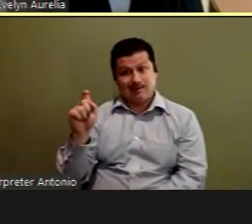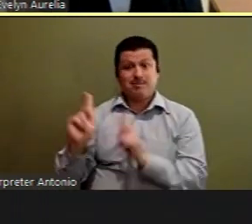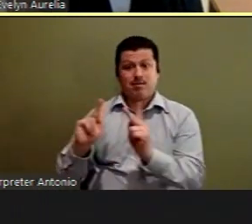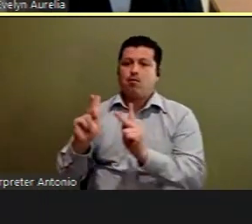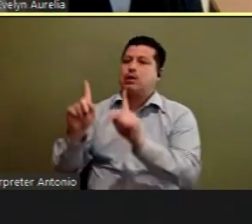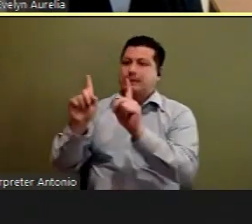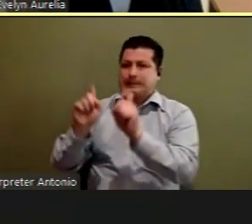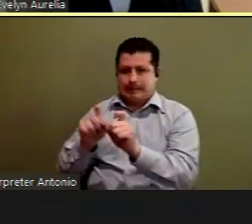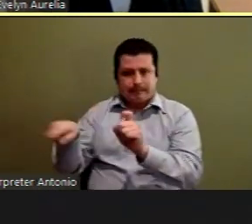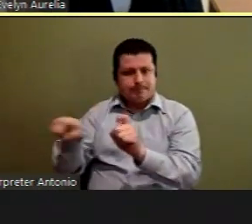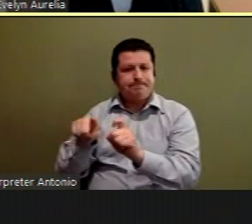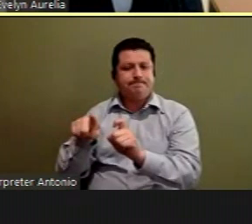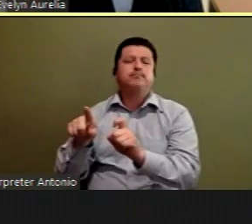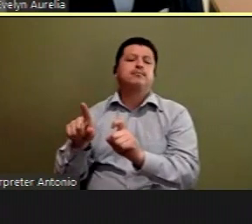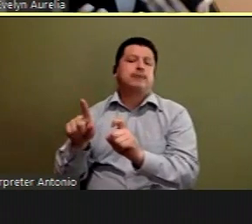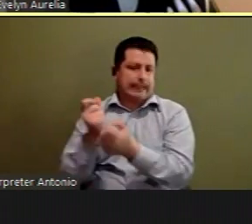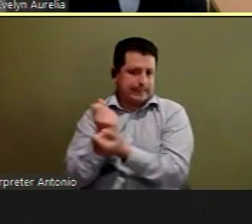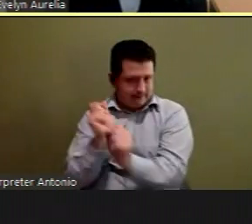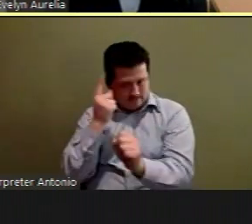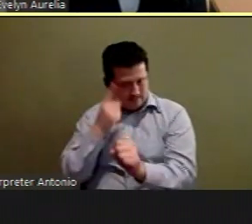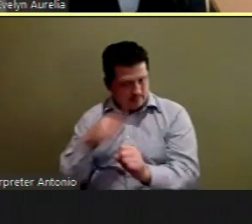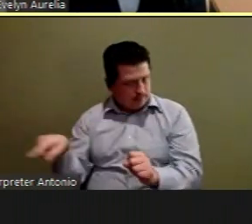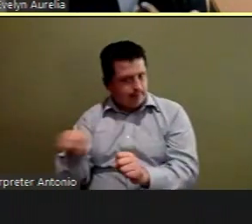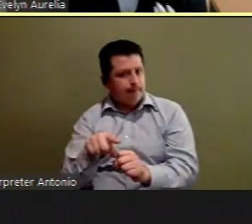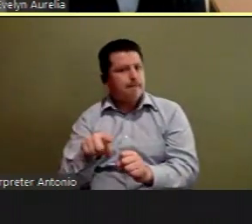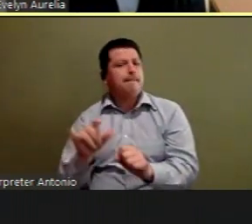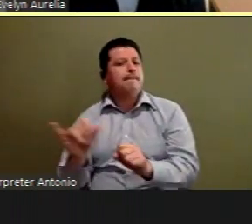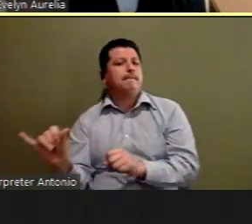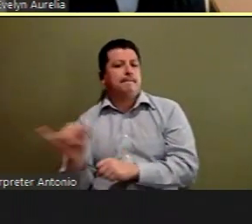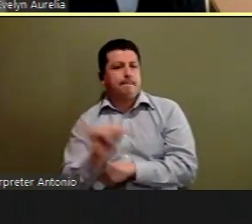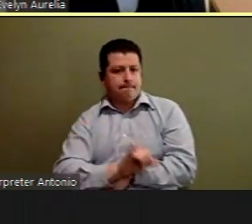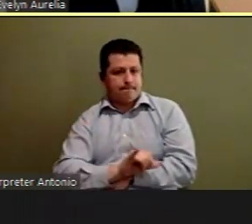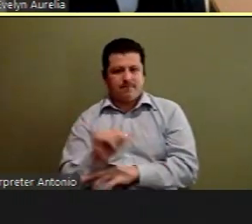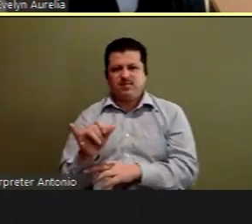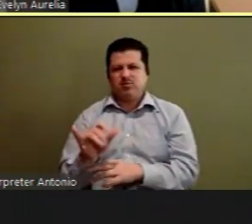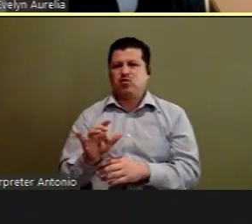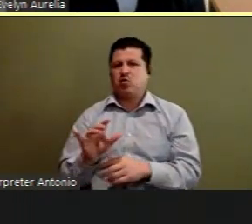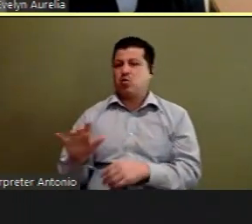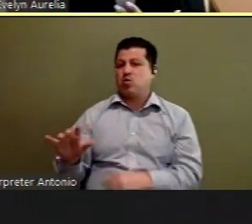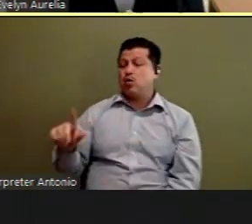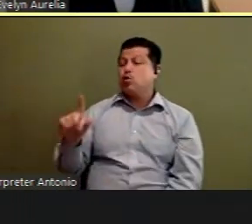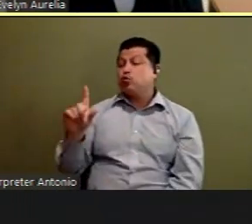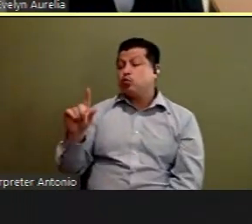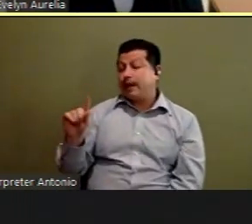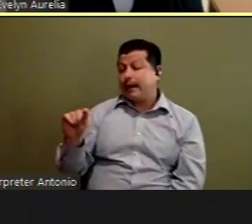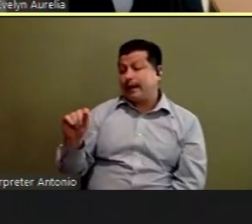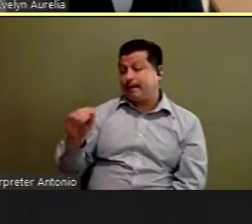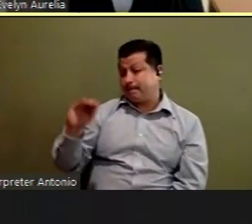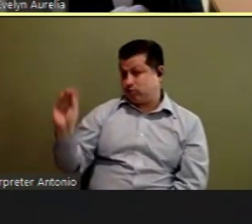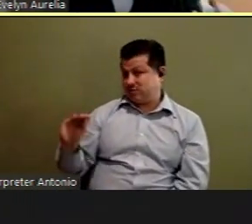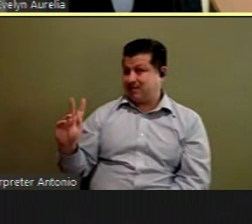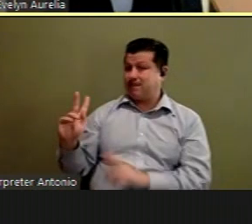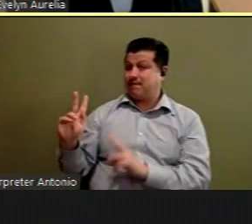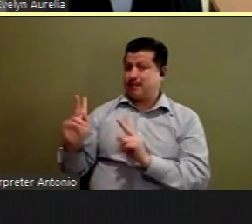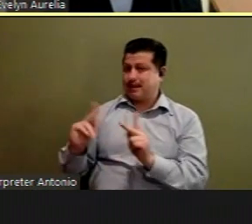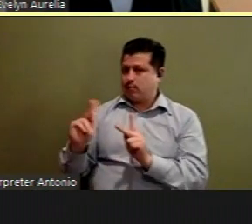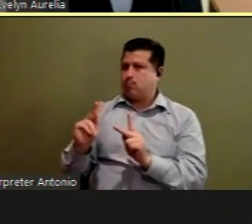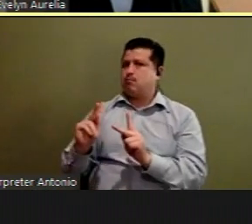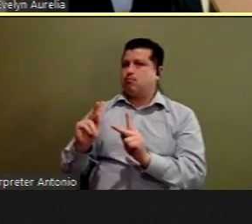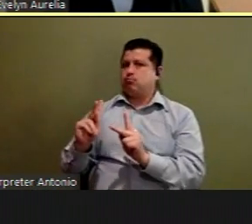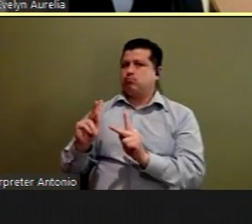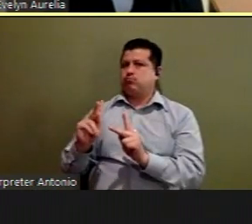of the US population, and they were represented about 20% in the clinical trials. So we know that it's safe for all